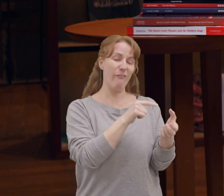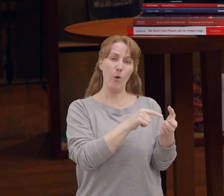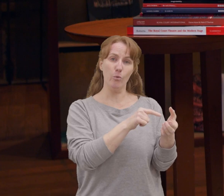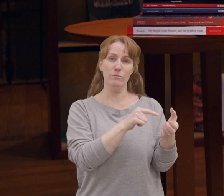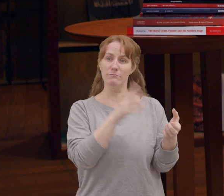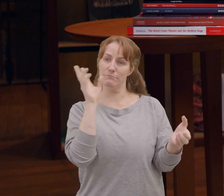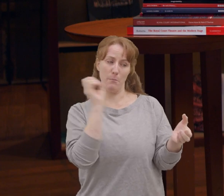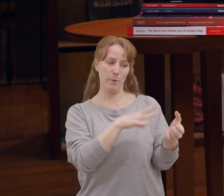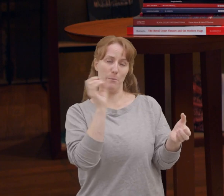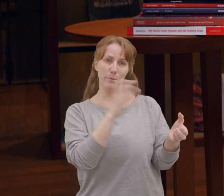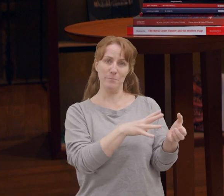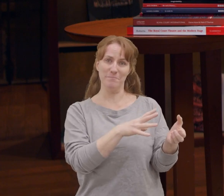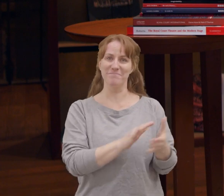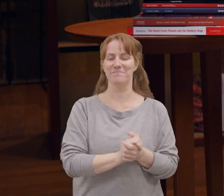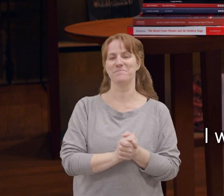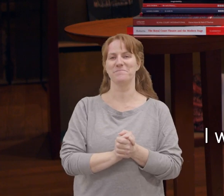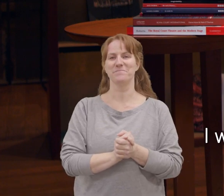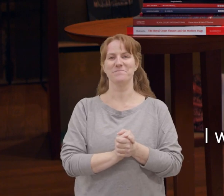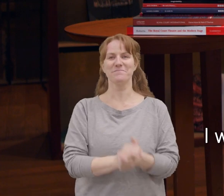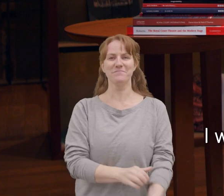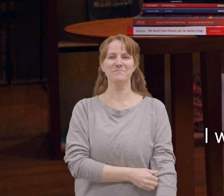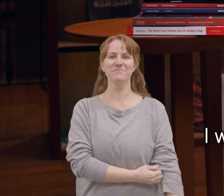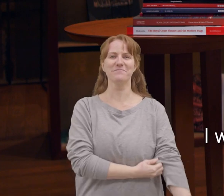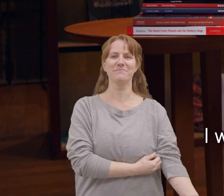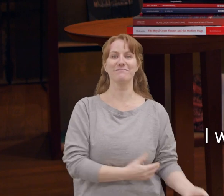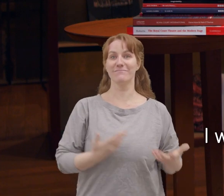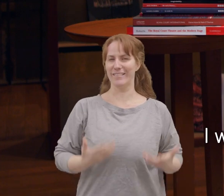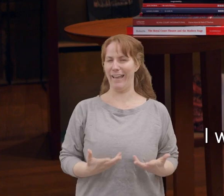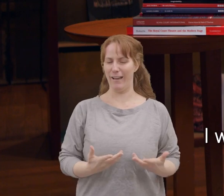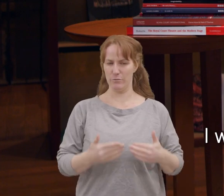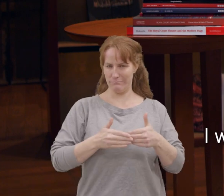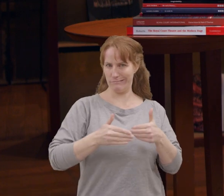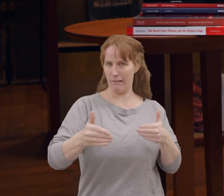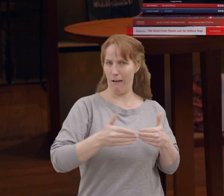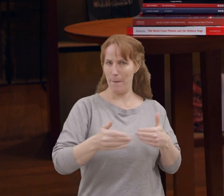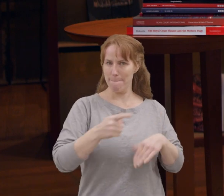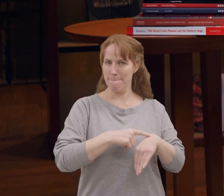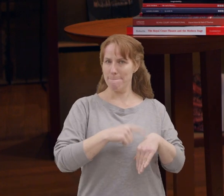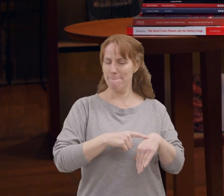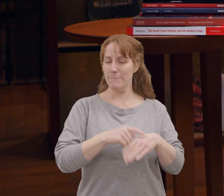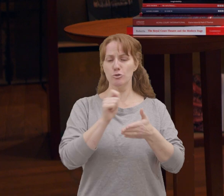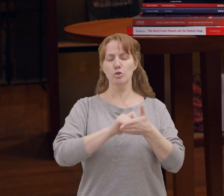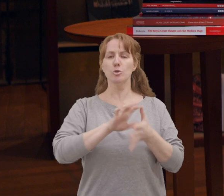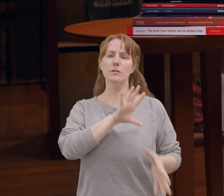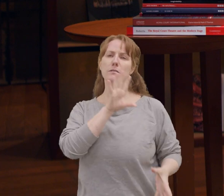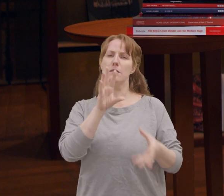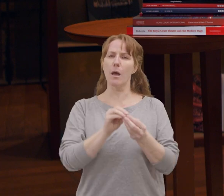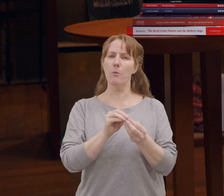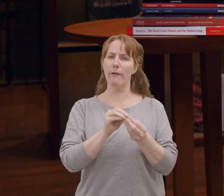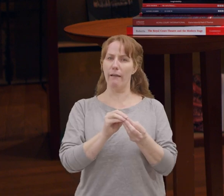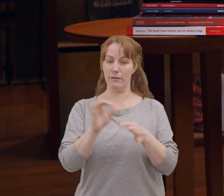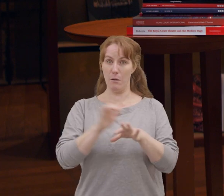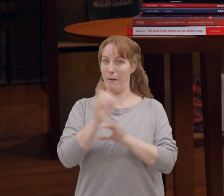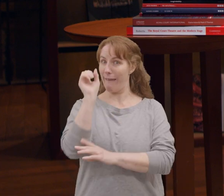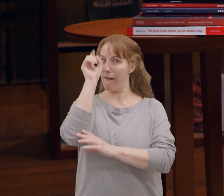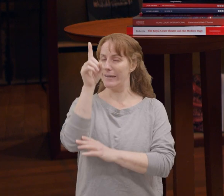jot down your everyday sparks. I want you guys now to use the time that you have left to write a short summary of a